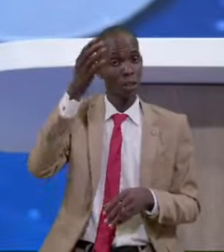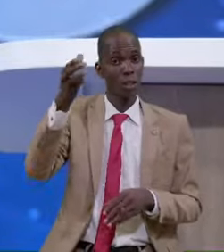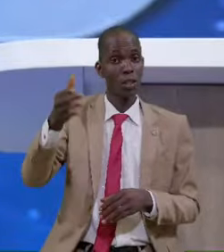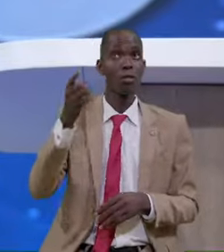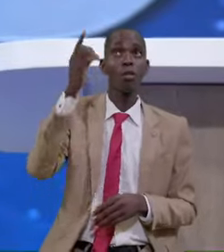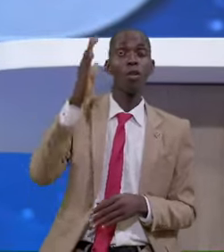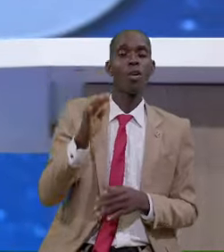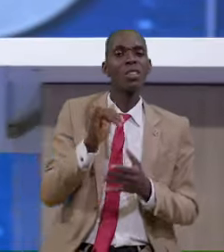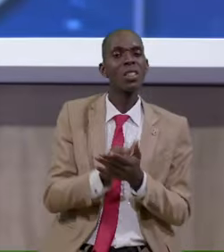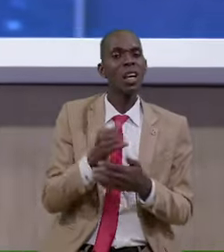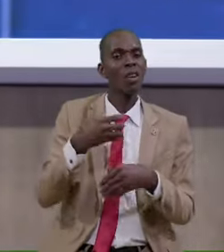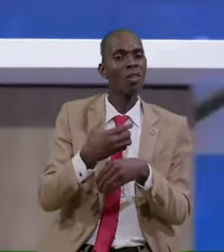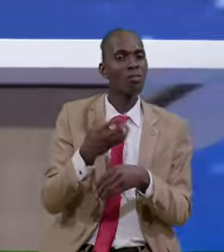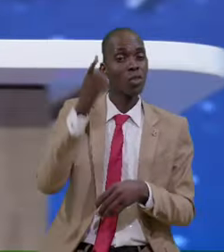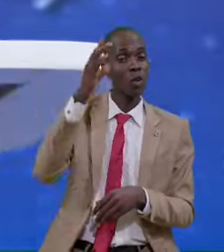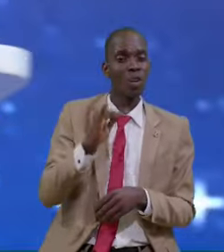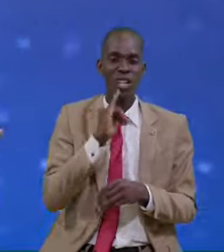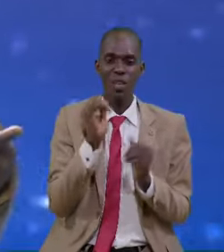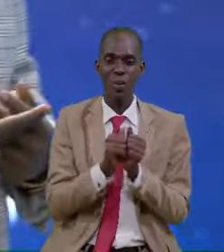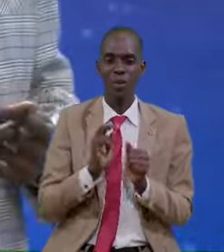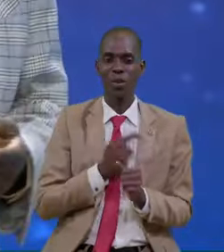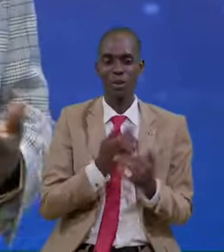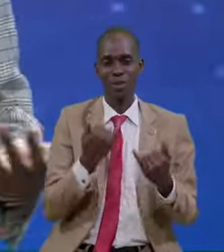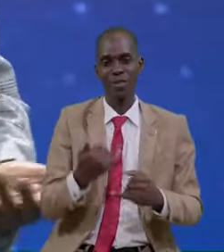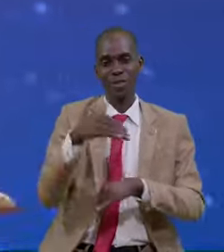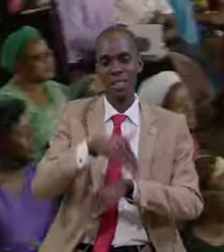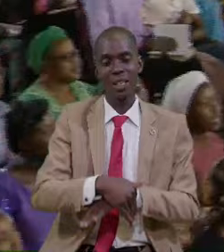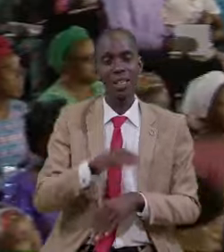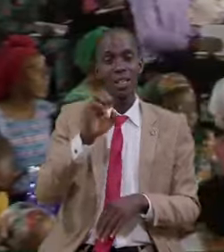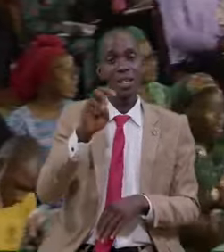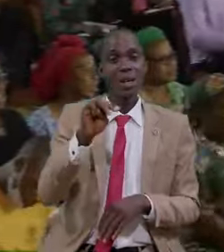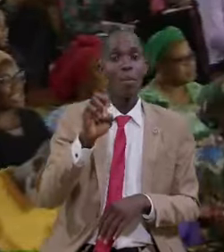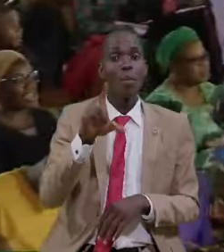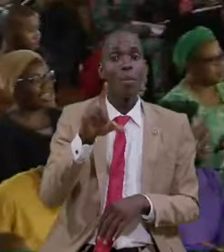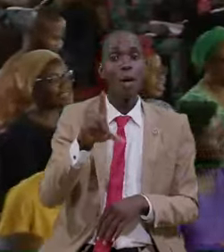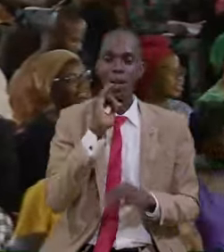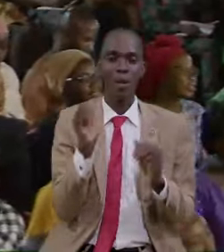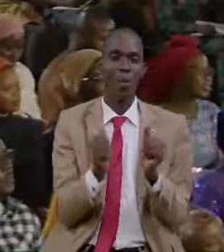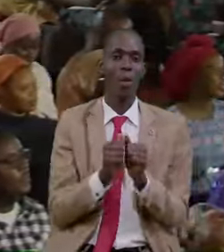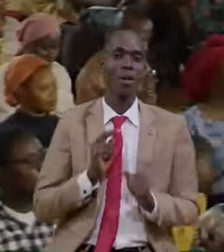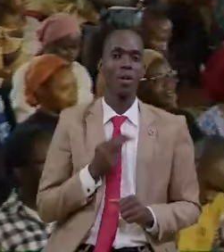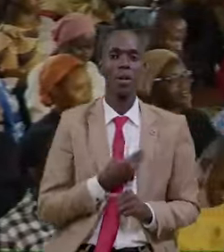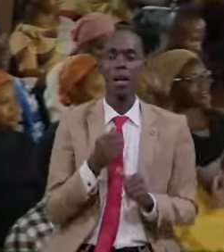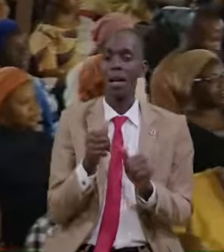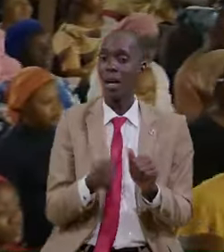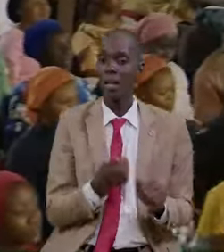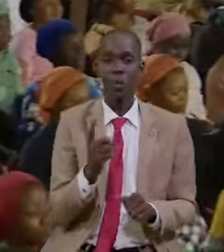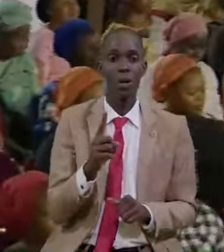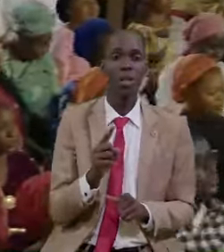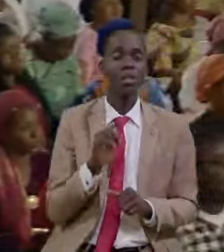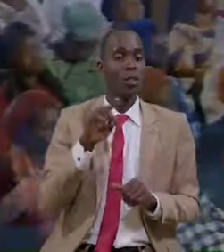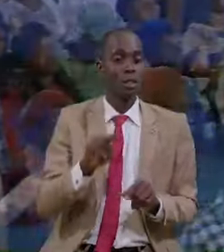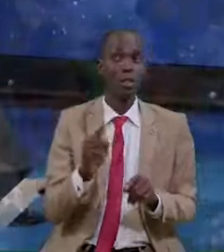is with us tonight. Emmanuel is with us. And wherever he comes, sins